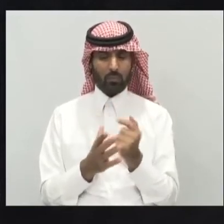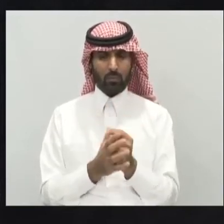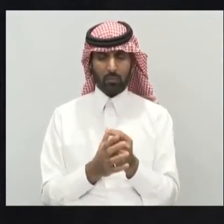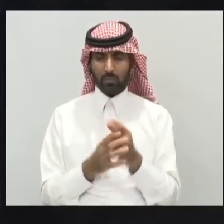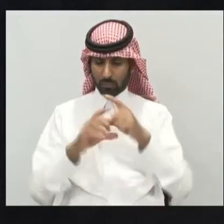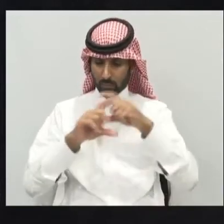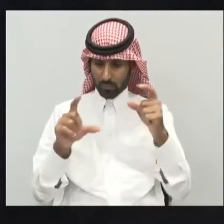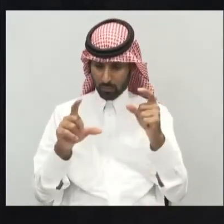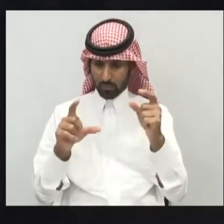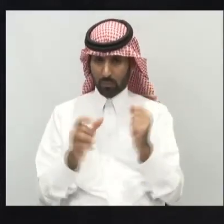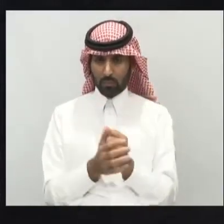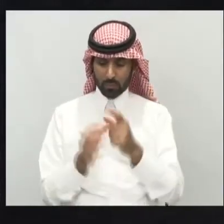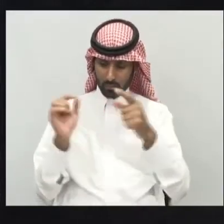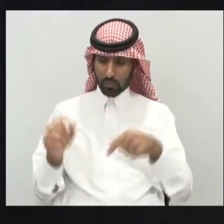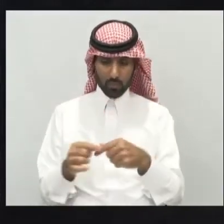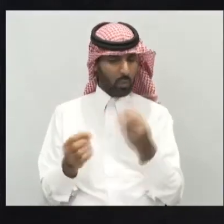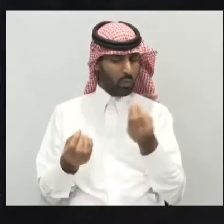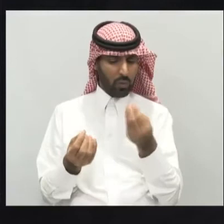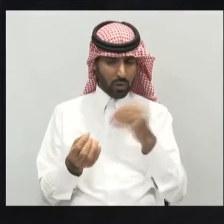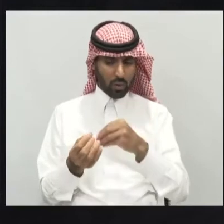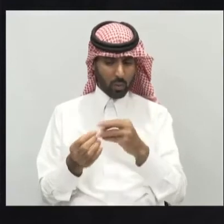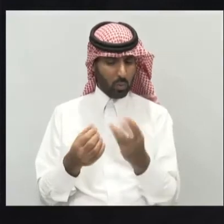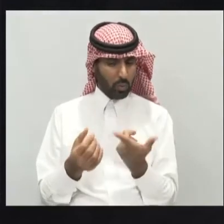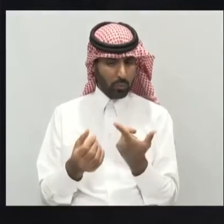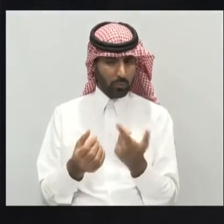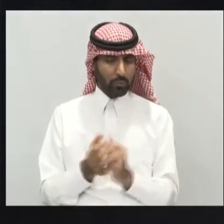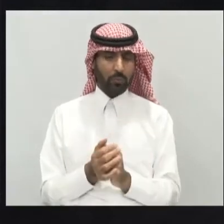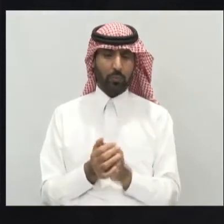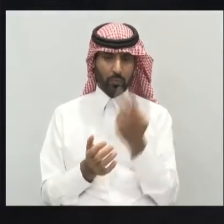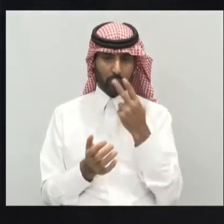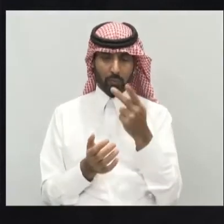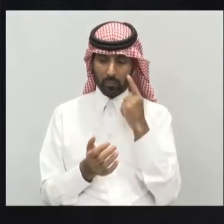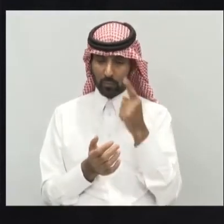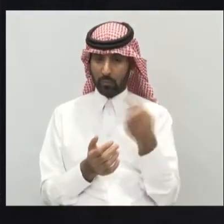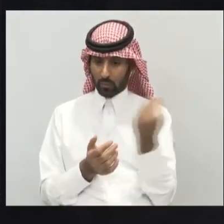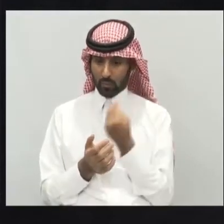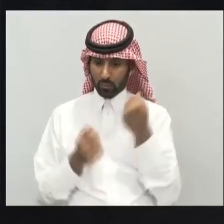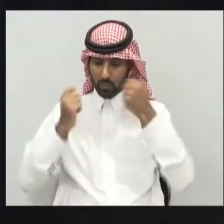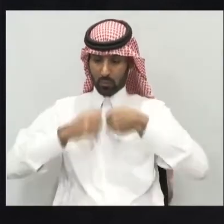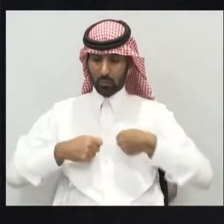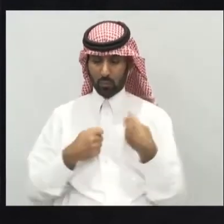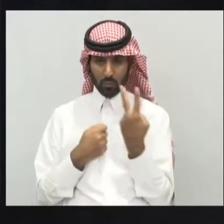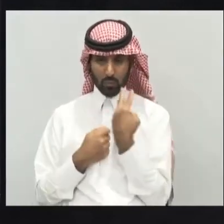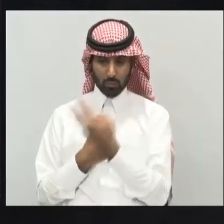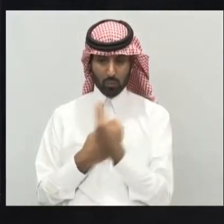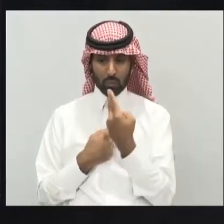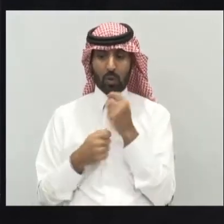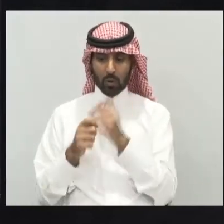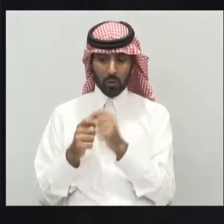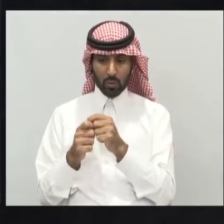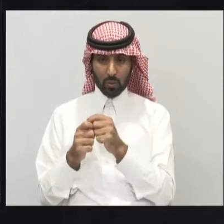this paragraph? What do you think it has in it? Look at the title, Adventure Trips. What do they give? Do they give us